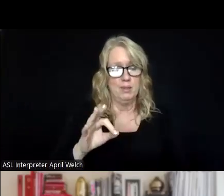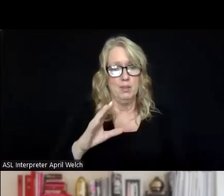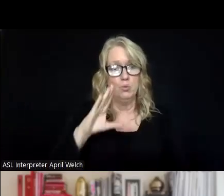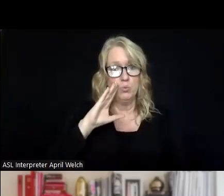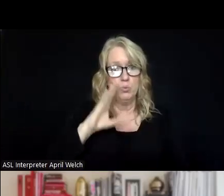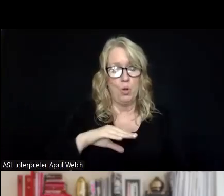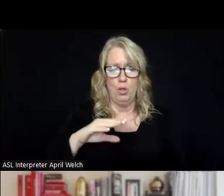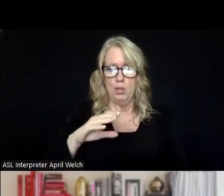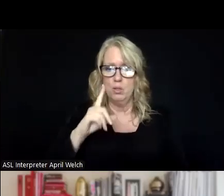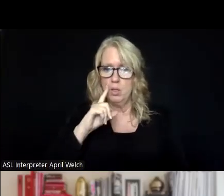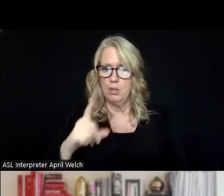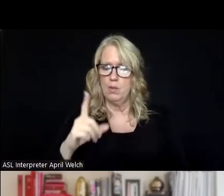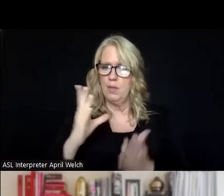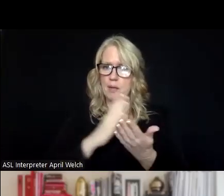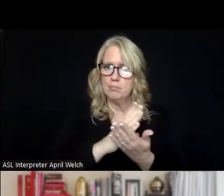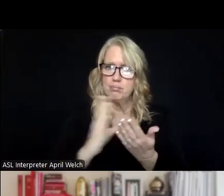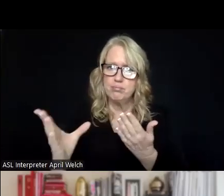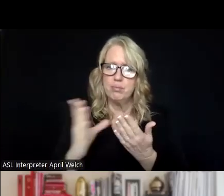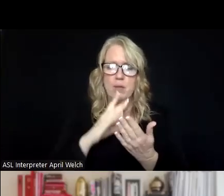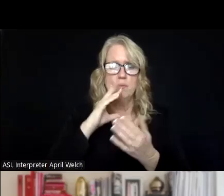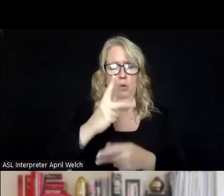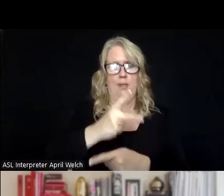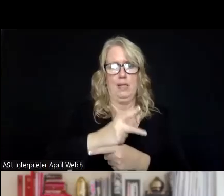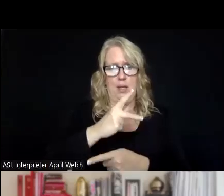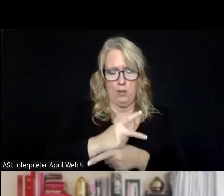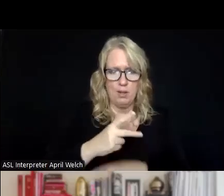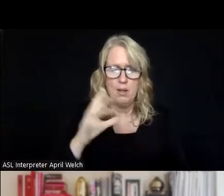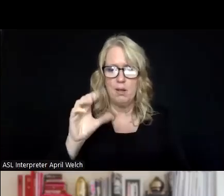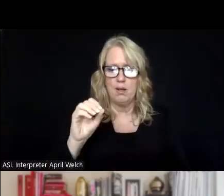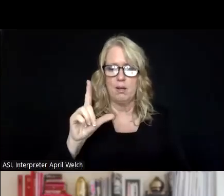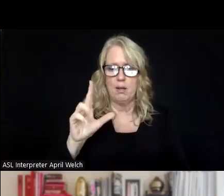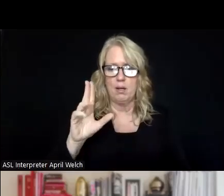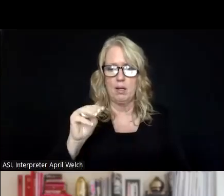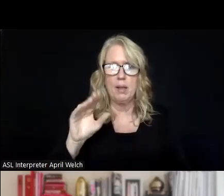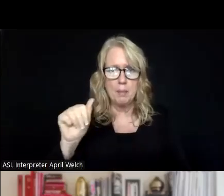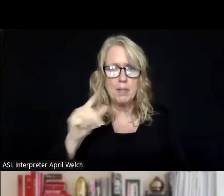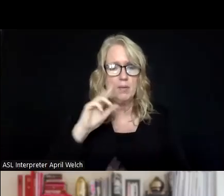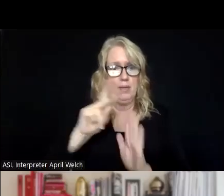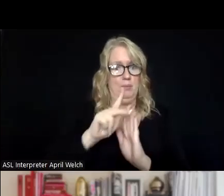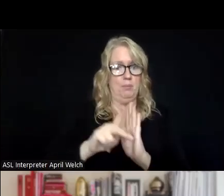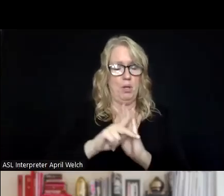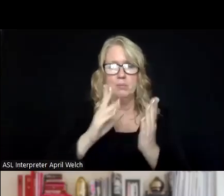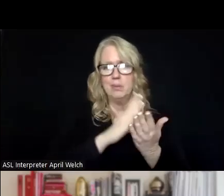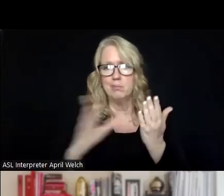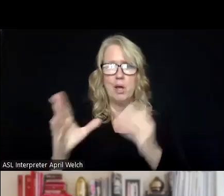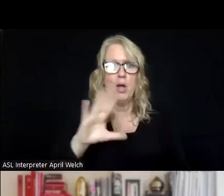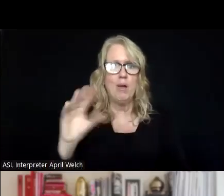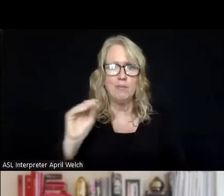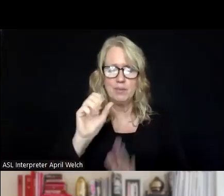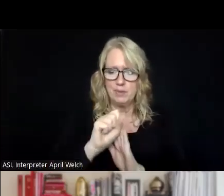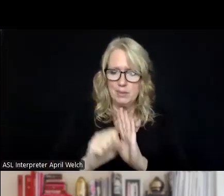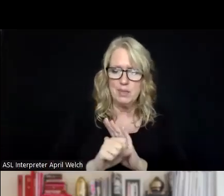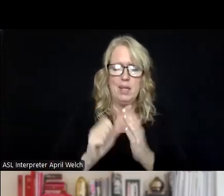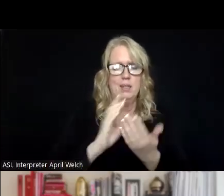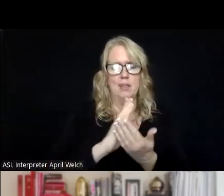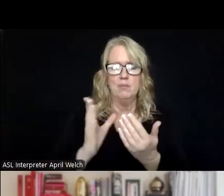also critical across the continuum of care. So the Columbia is policy across all 50 states, across the continuum